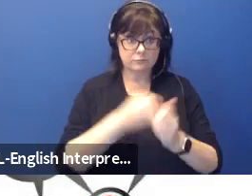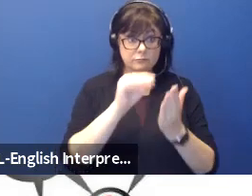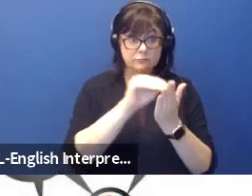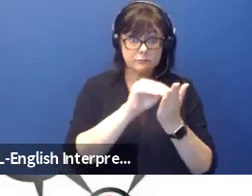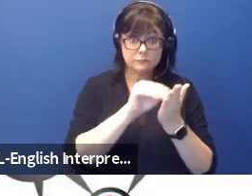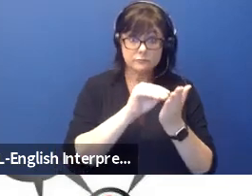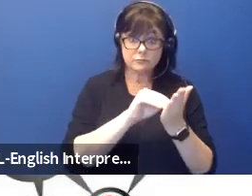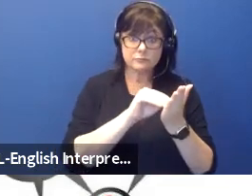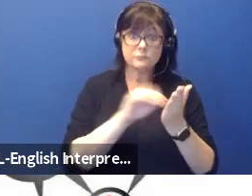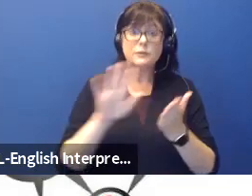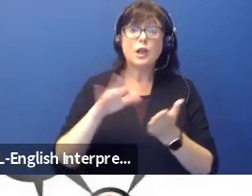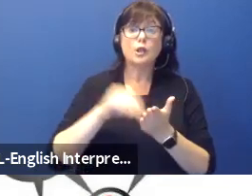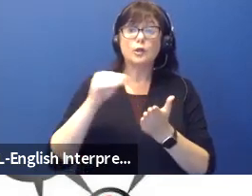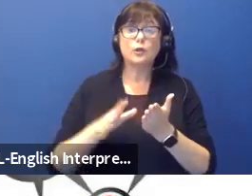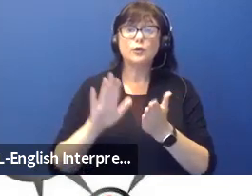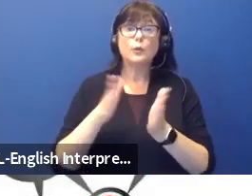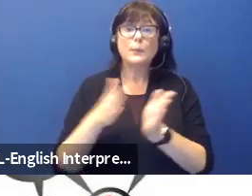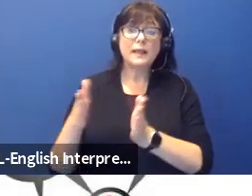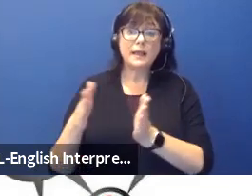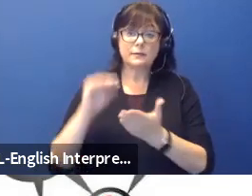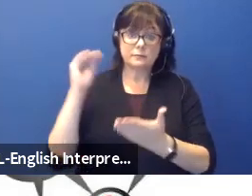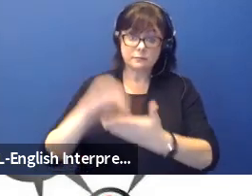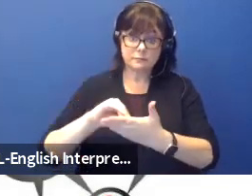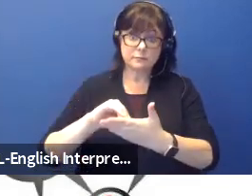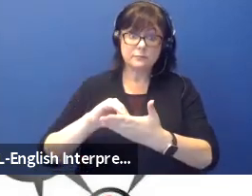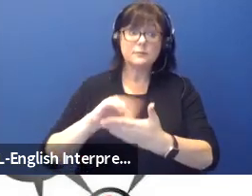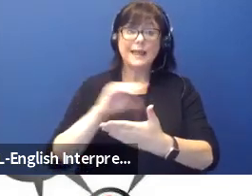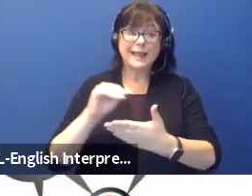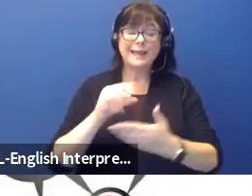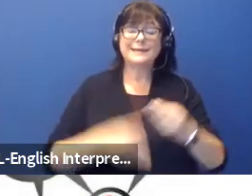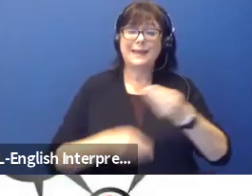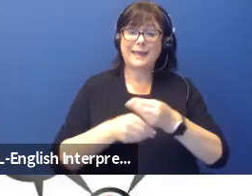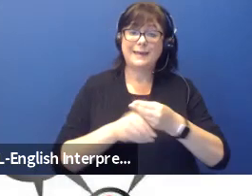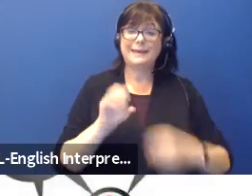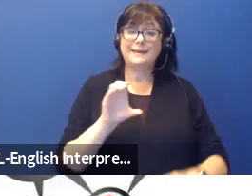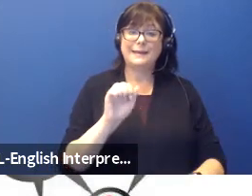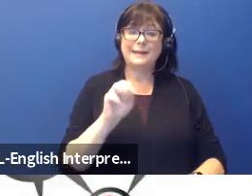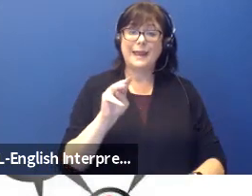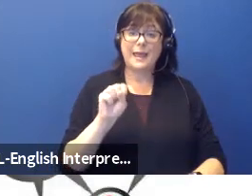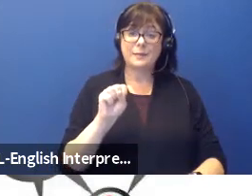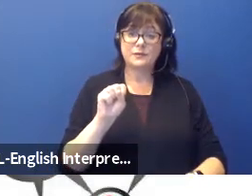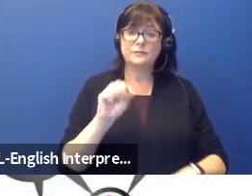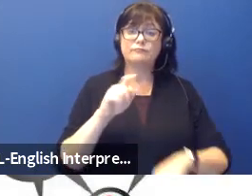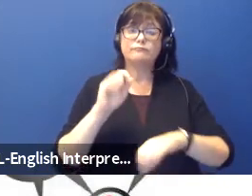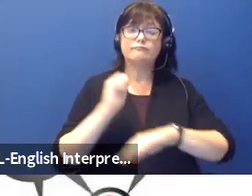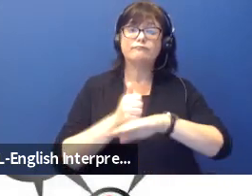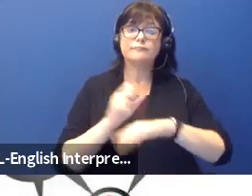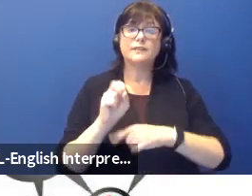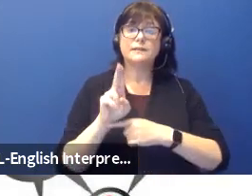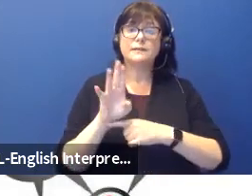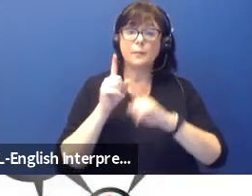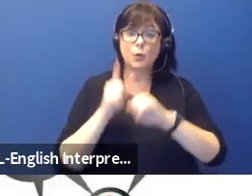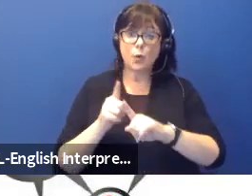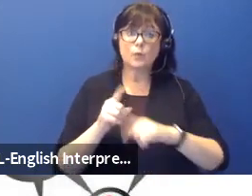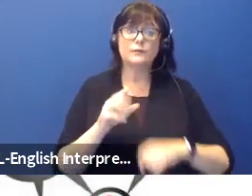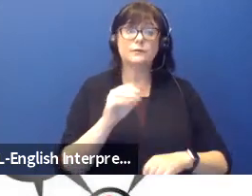and adding a sub goal in CaMS? Are we recording the referrals made at exit to make sure we can get